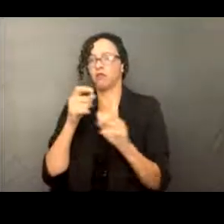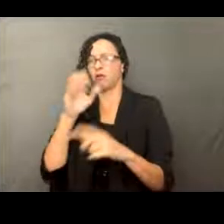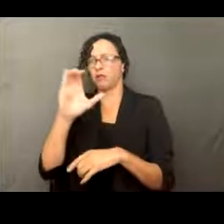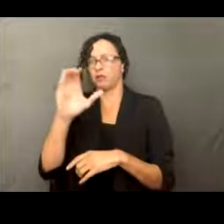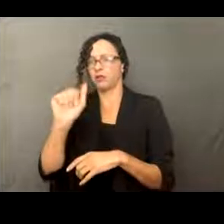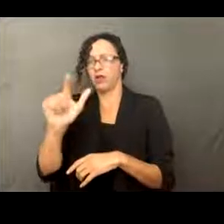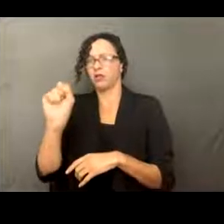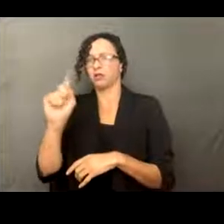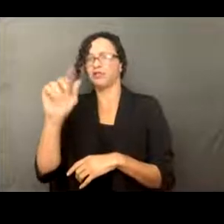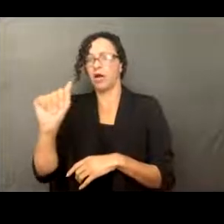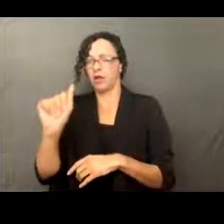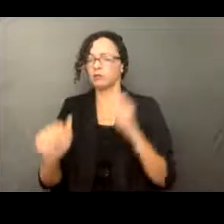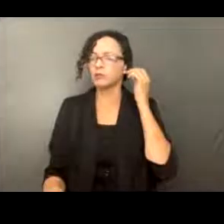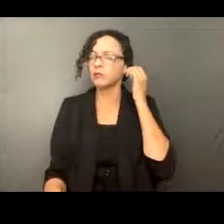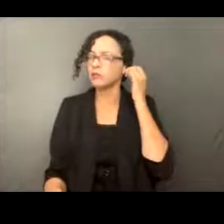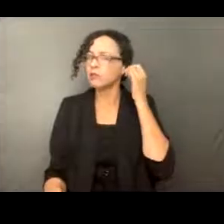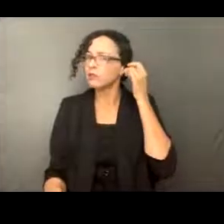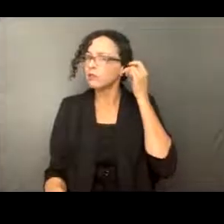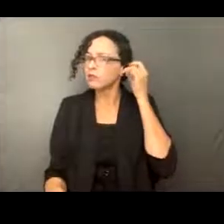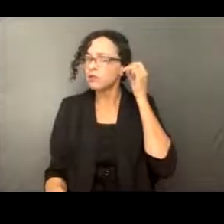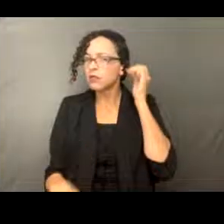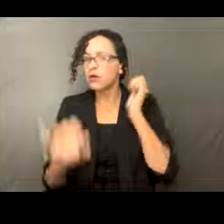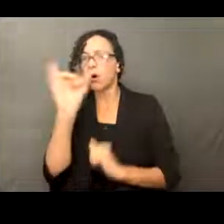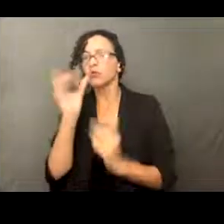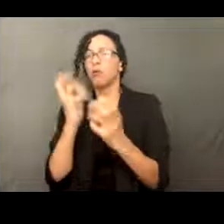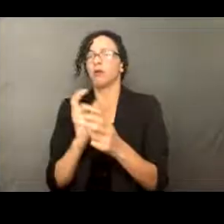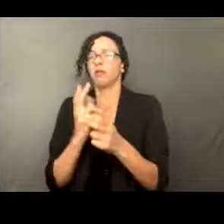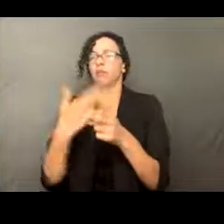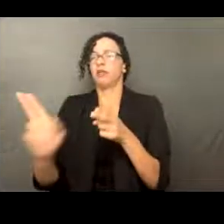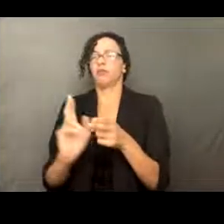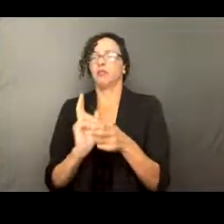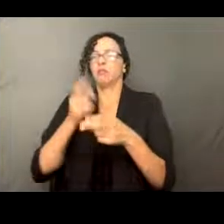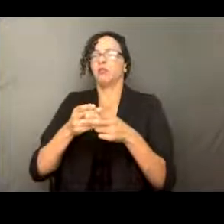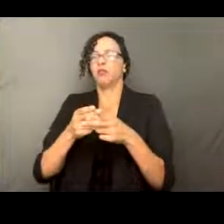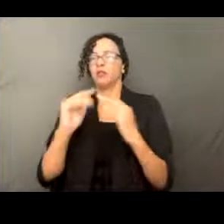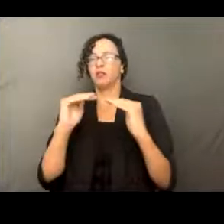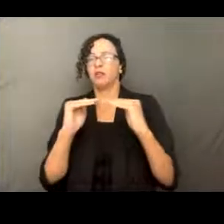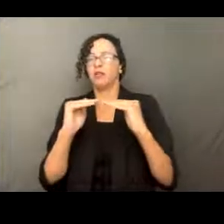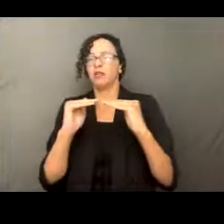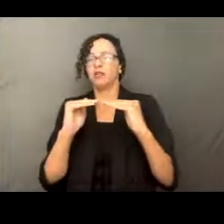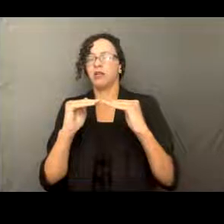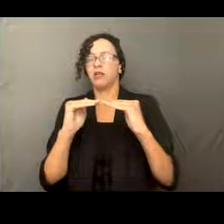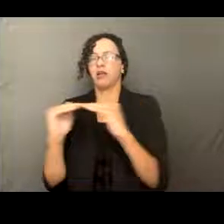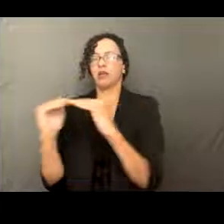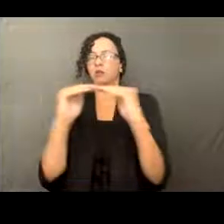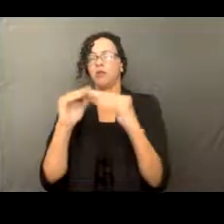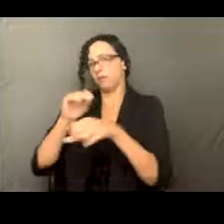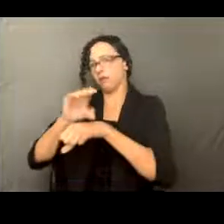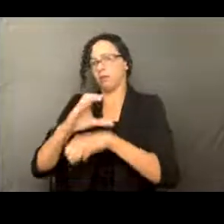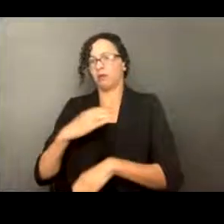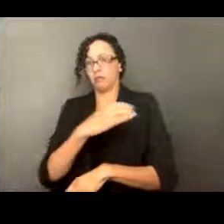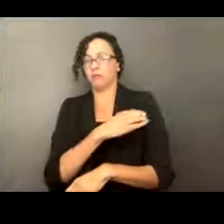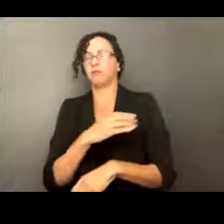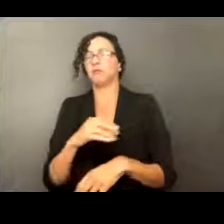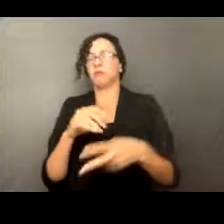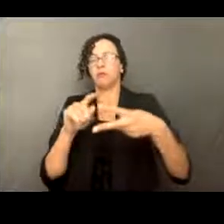Also want to briefly mention the Equity Advisory Committee that Caltrans and the CTC